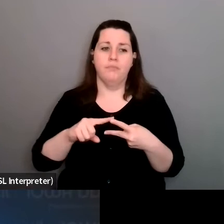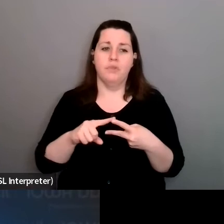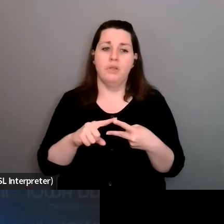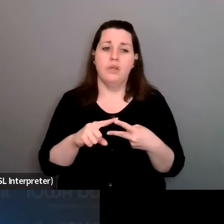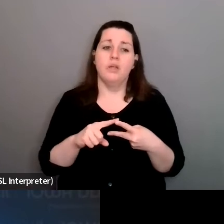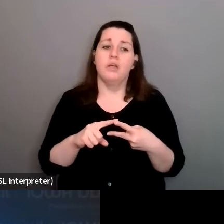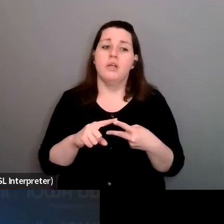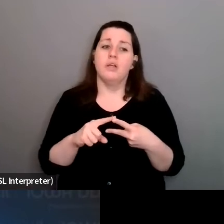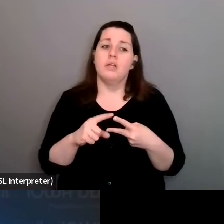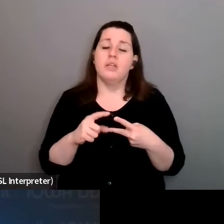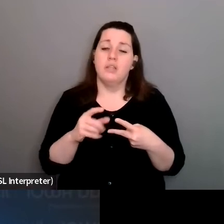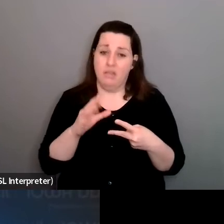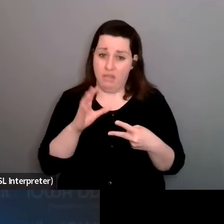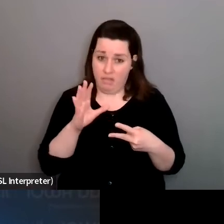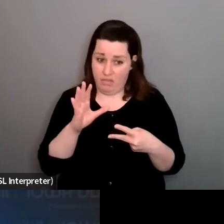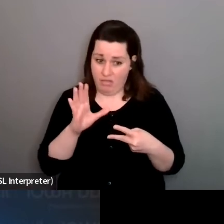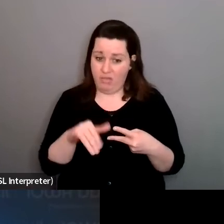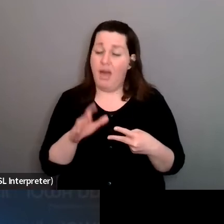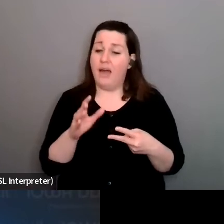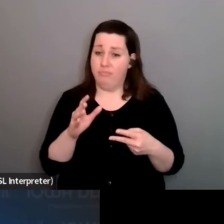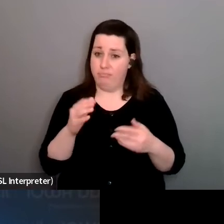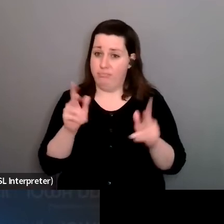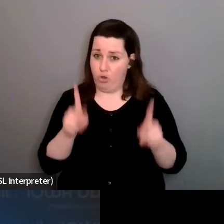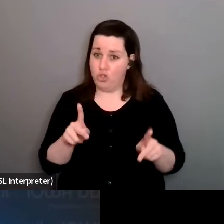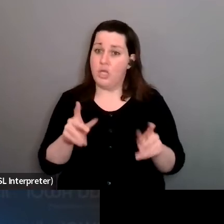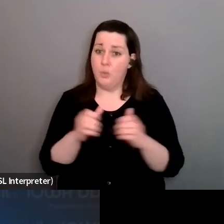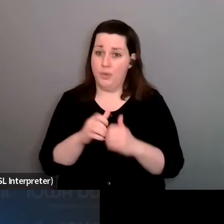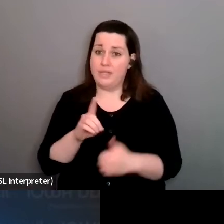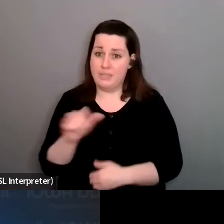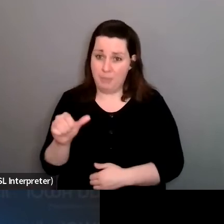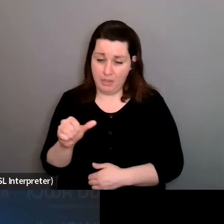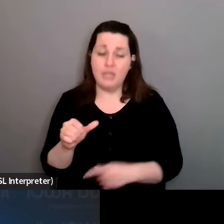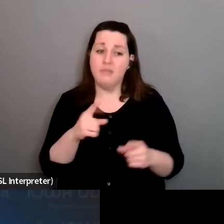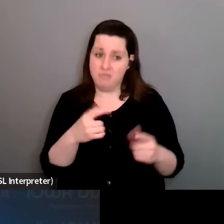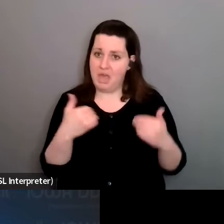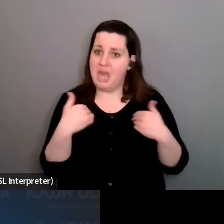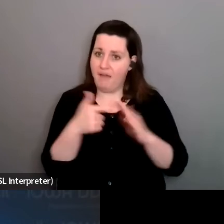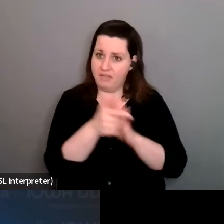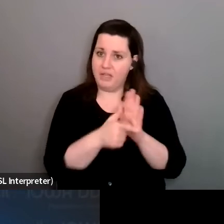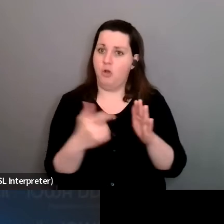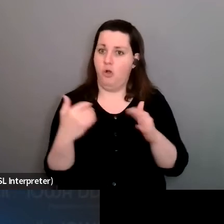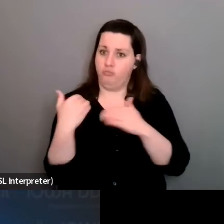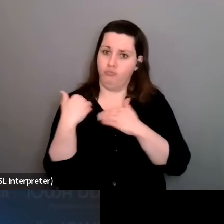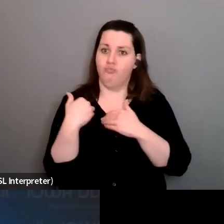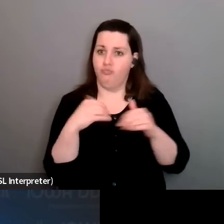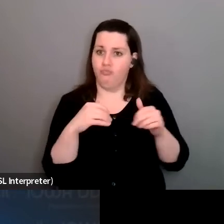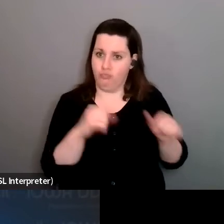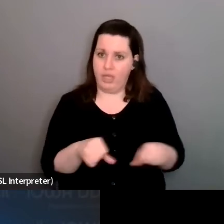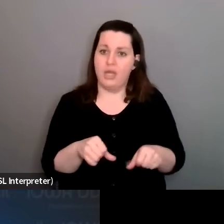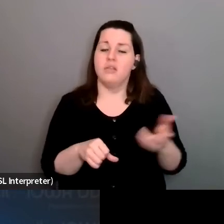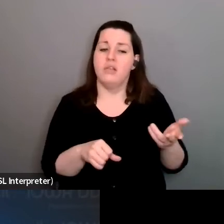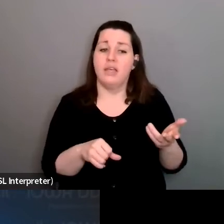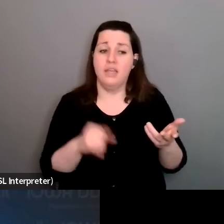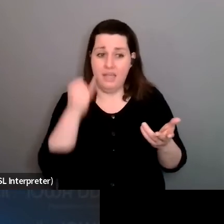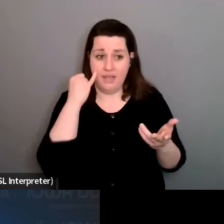the situation in which the eligible individual, the person with a disability, has legal capacity. In that case, if they have the